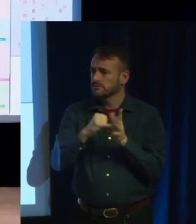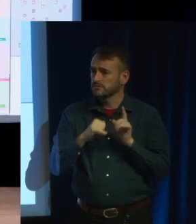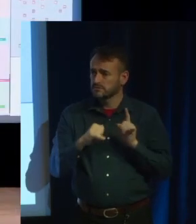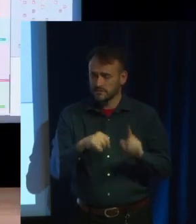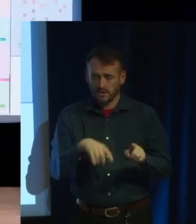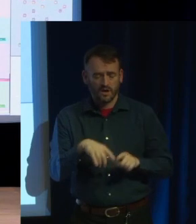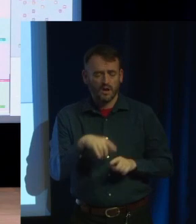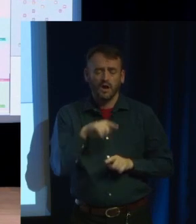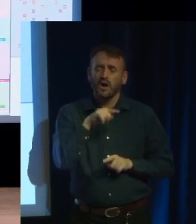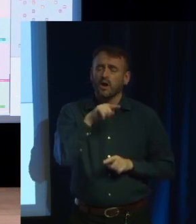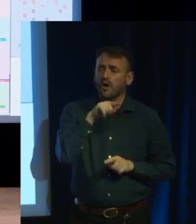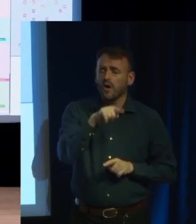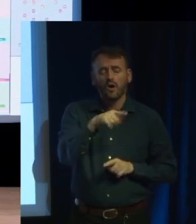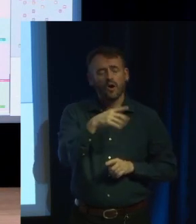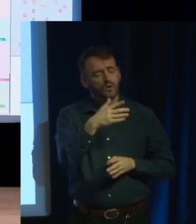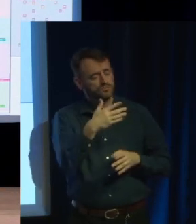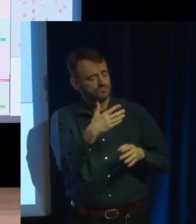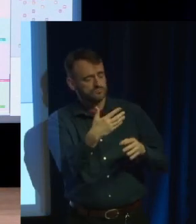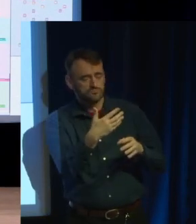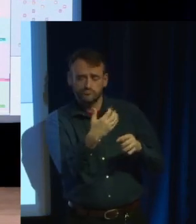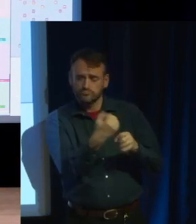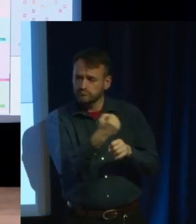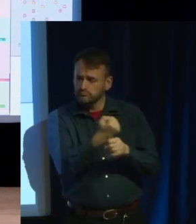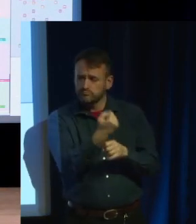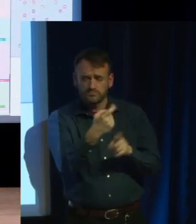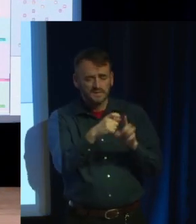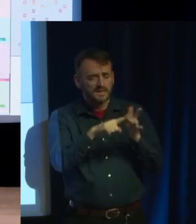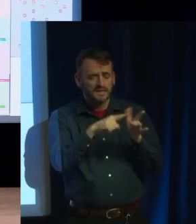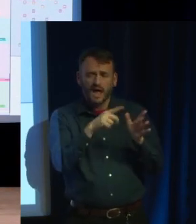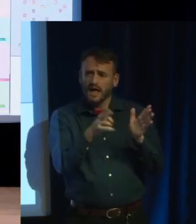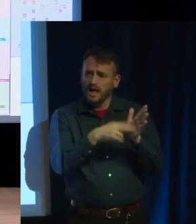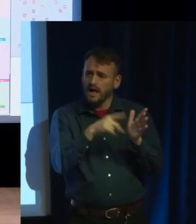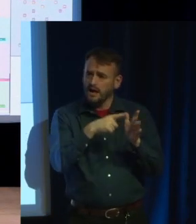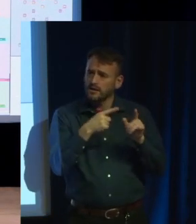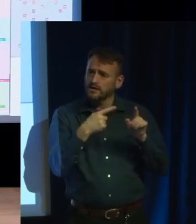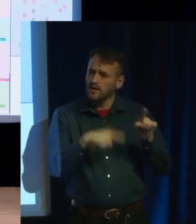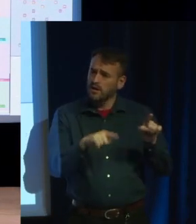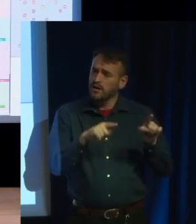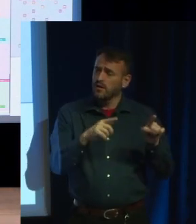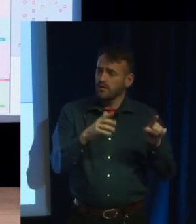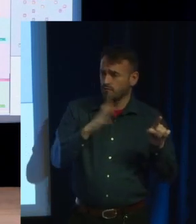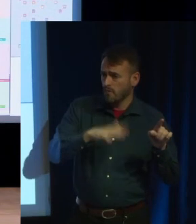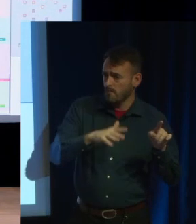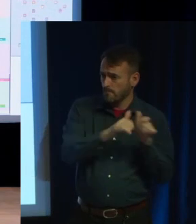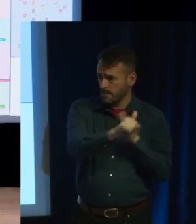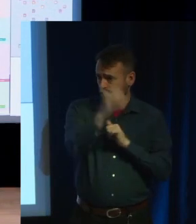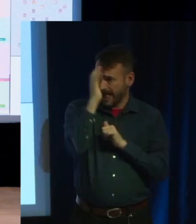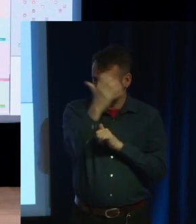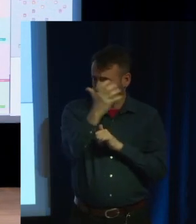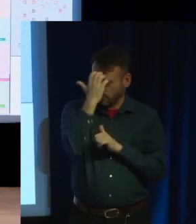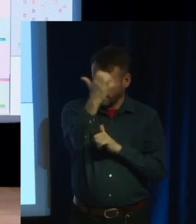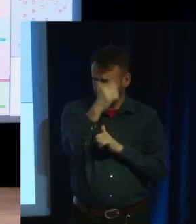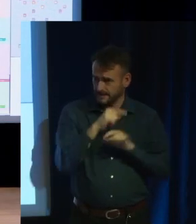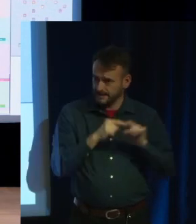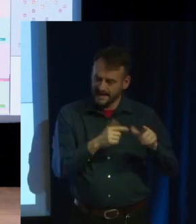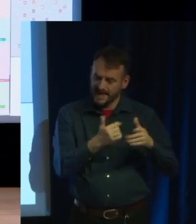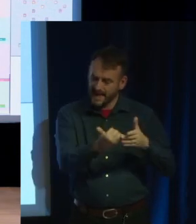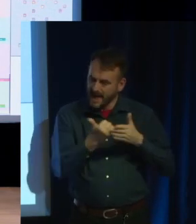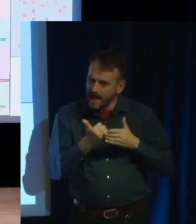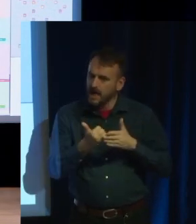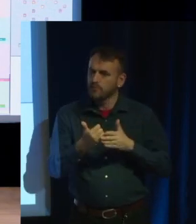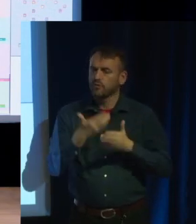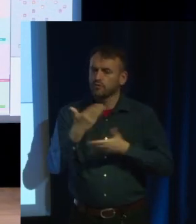Queens. It was an awesome system to work with. Basically, it works with branching storylines like most of you